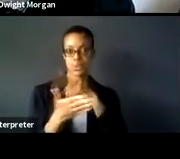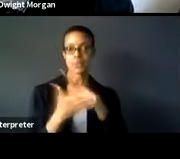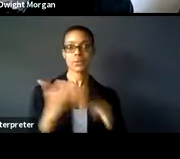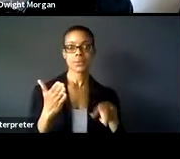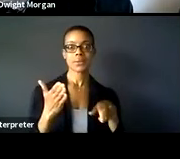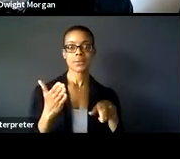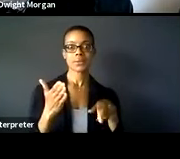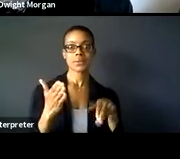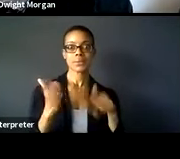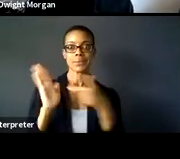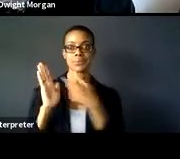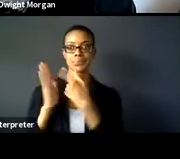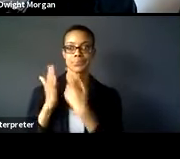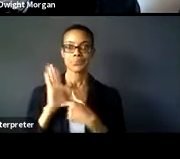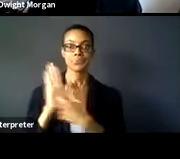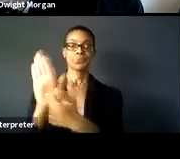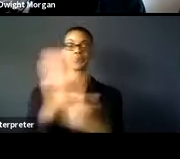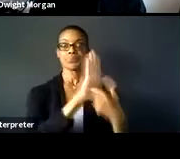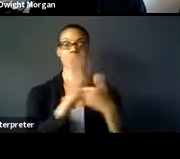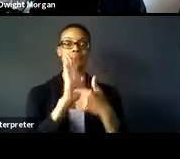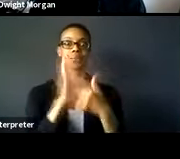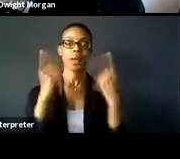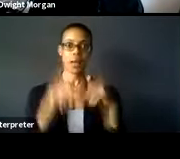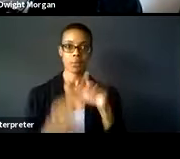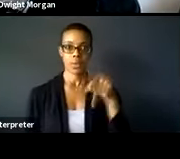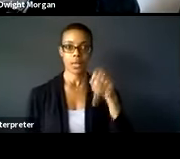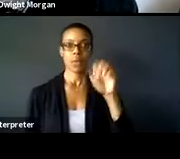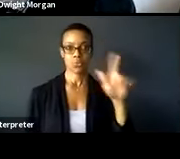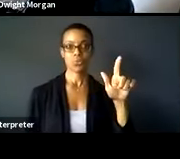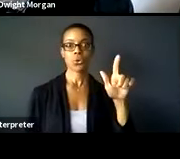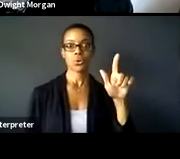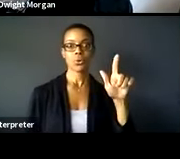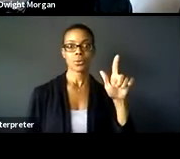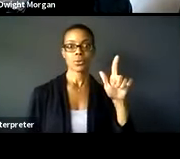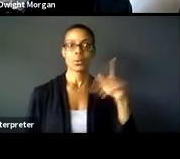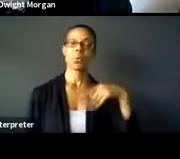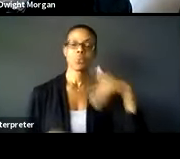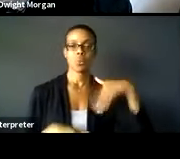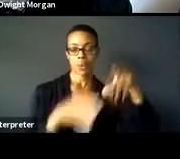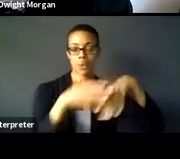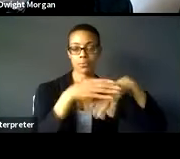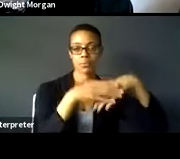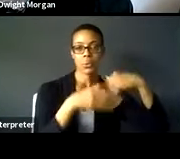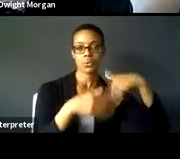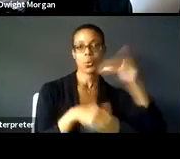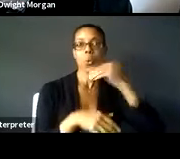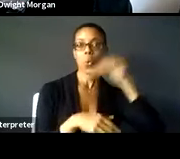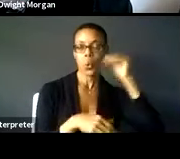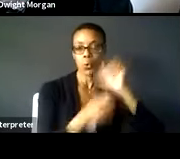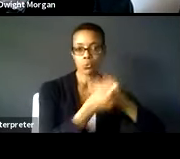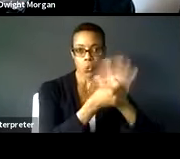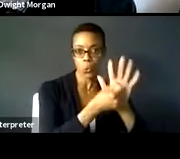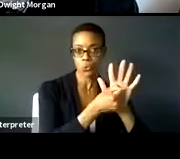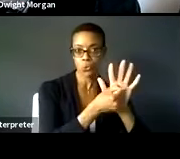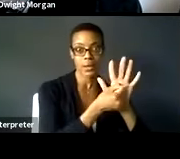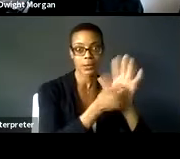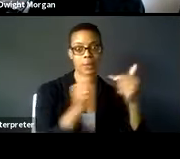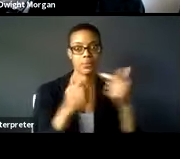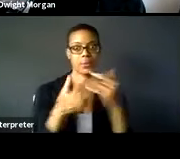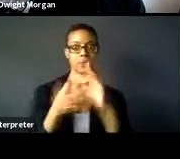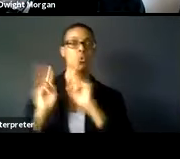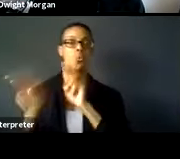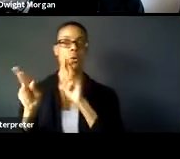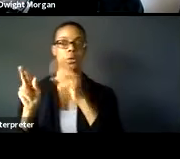publicized, that came to our attention in April while we were away for COVID. So, I mean, I don't want to take up all the